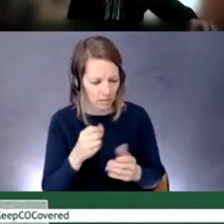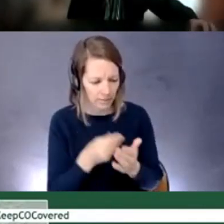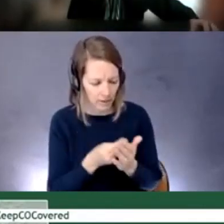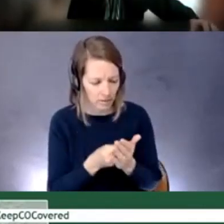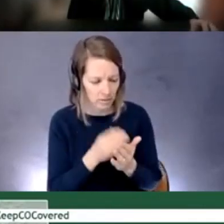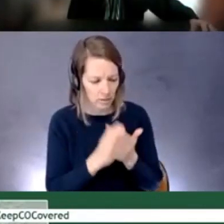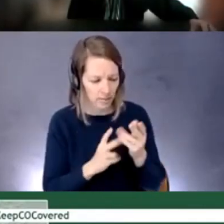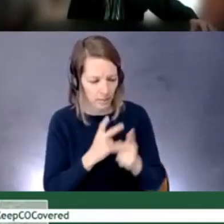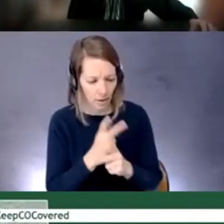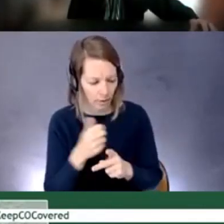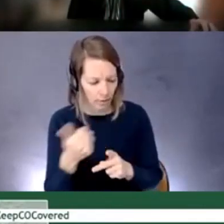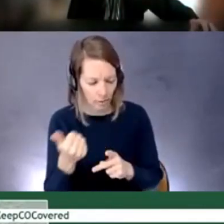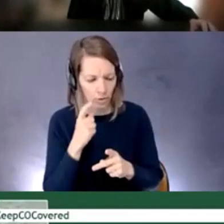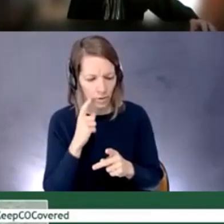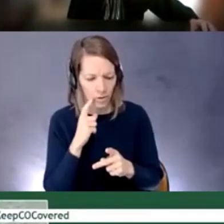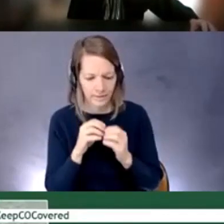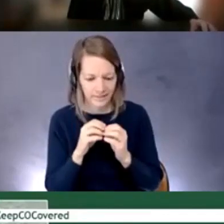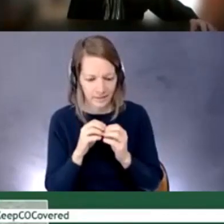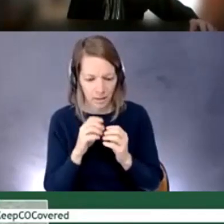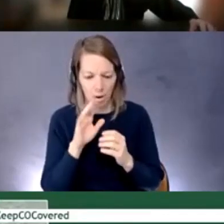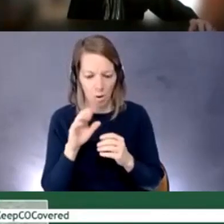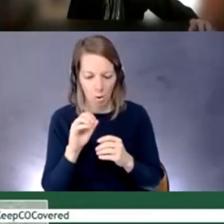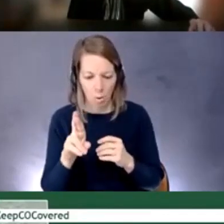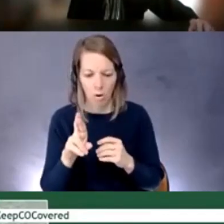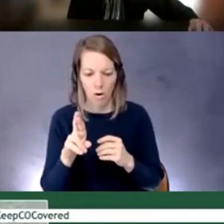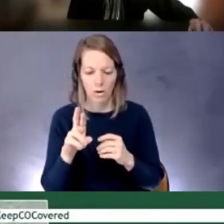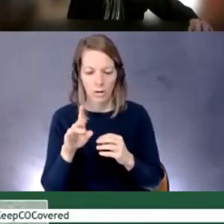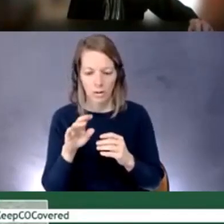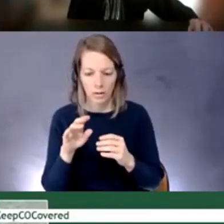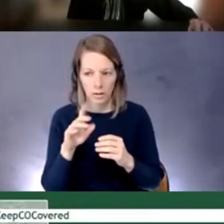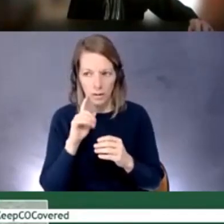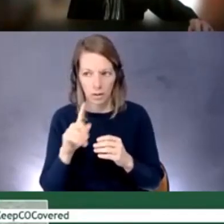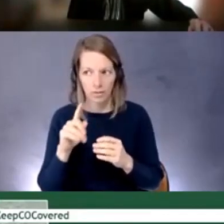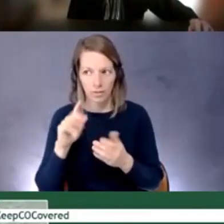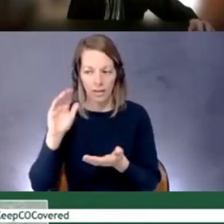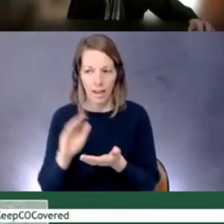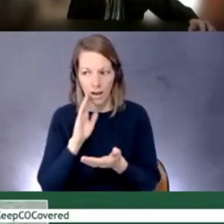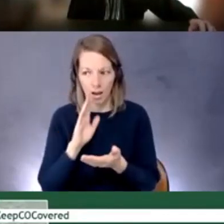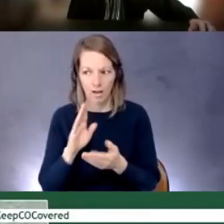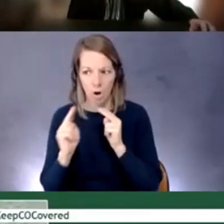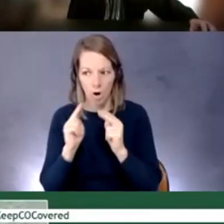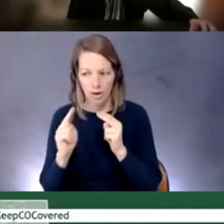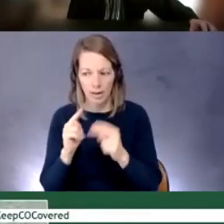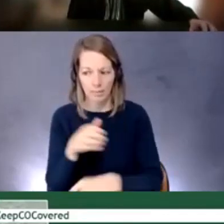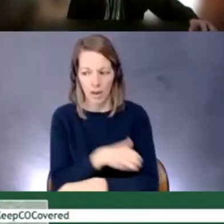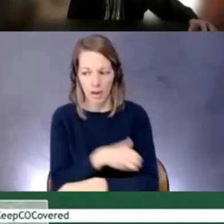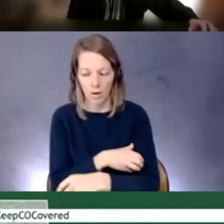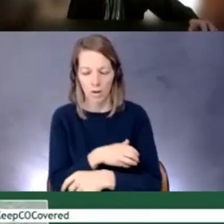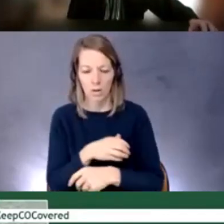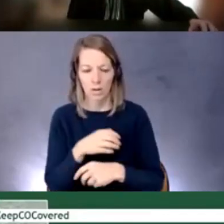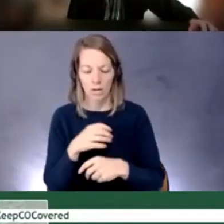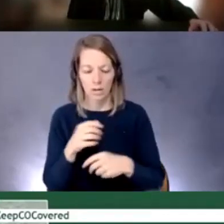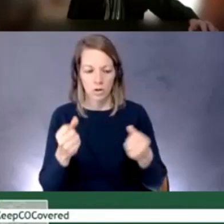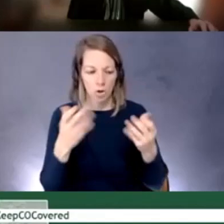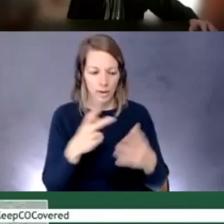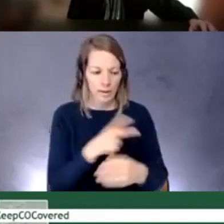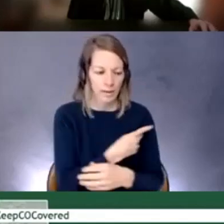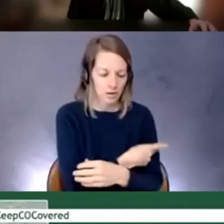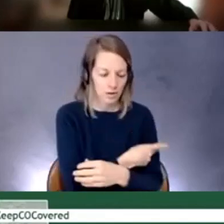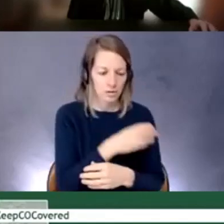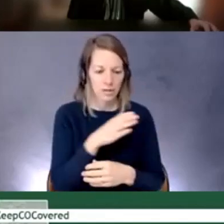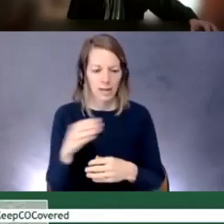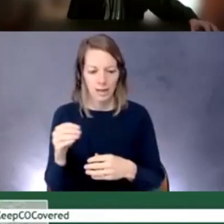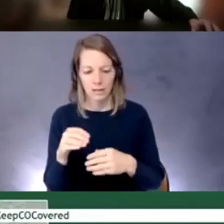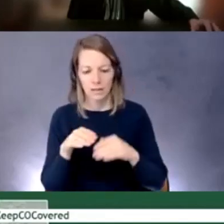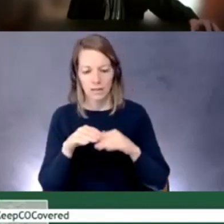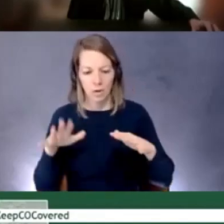sort of other rural subsidy on the way, or given the lack of bargaining power, and that there are so many patients and spread of